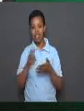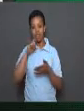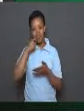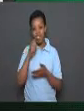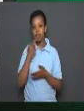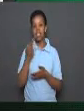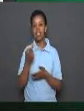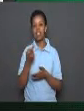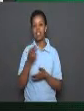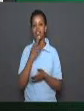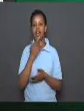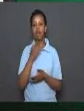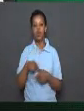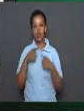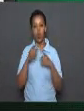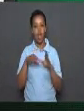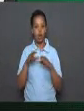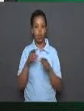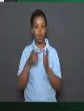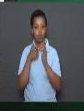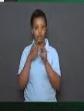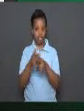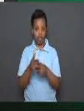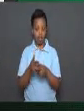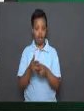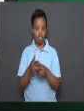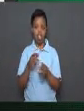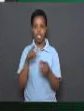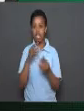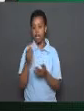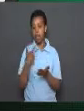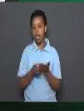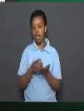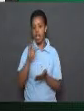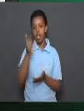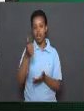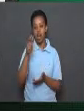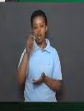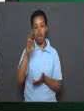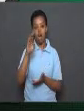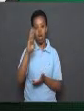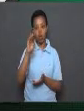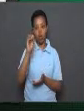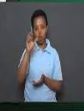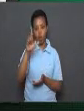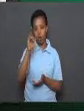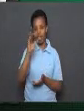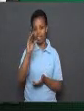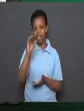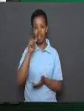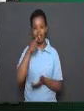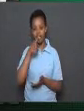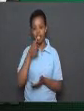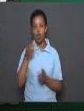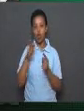Later, Lister showed that carbolic acid, also known as phenol,